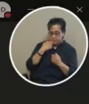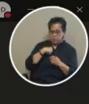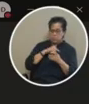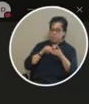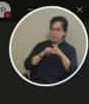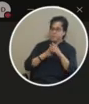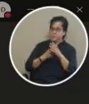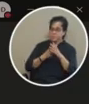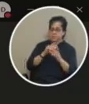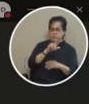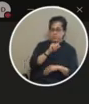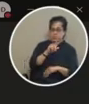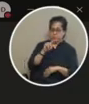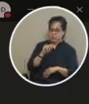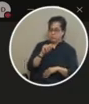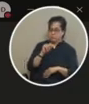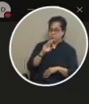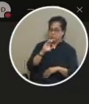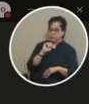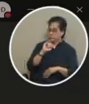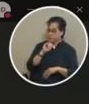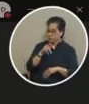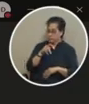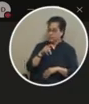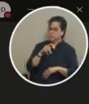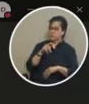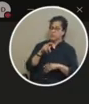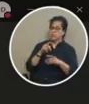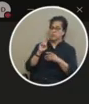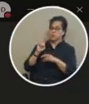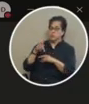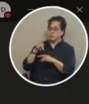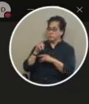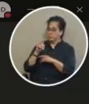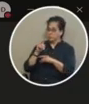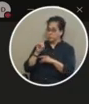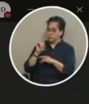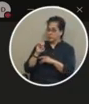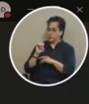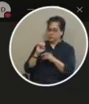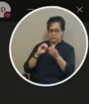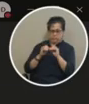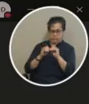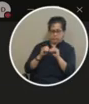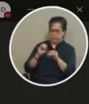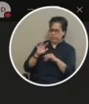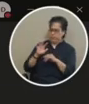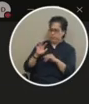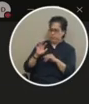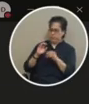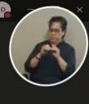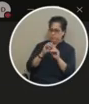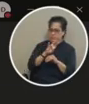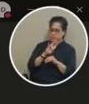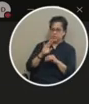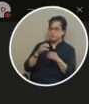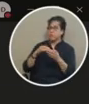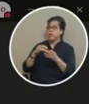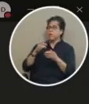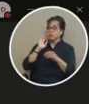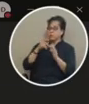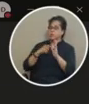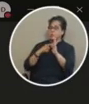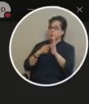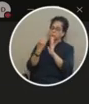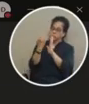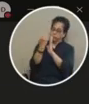on multiple 2020 capital plans already. The quarterly update that you'll see here, I think it's item number 5 or number 7, will show you the list